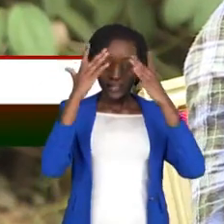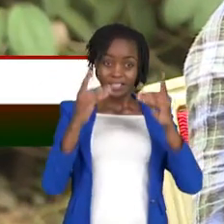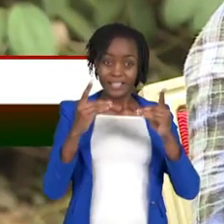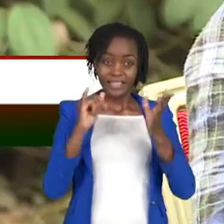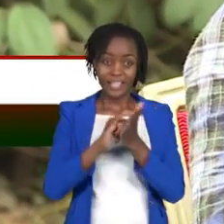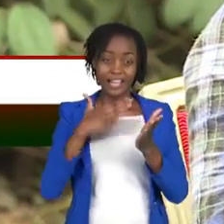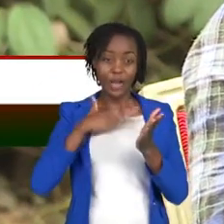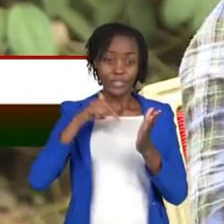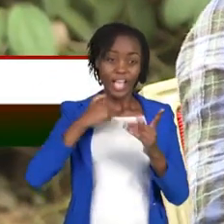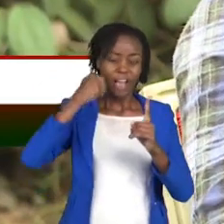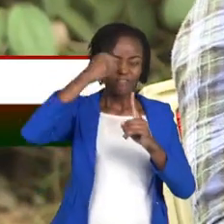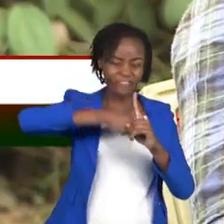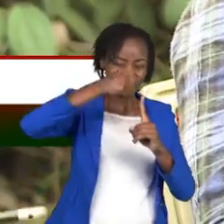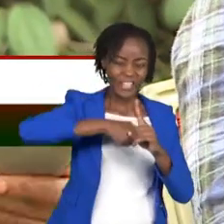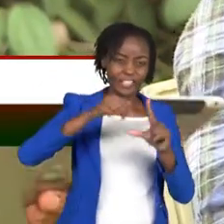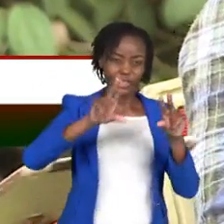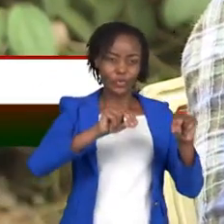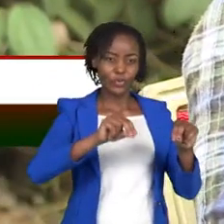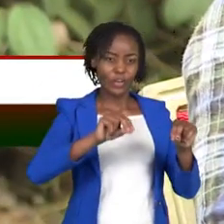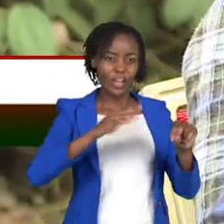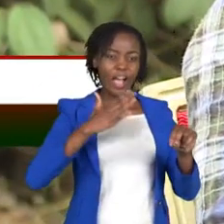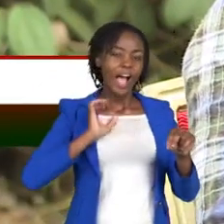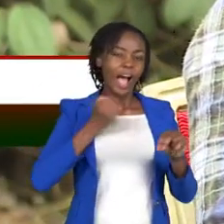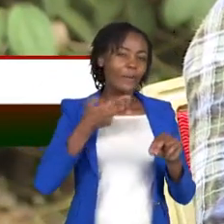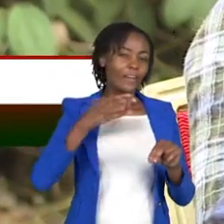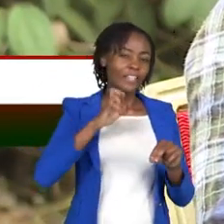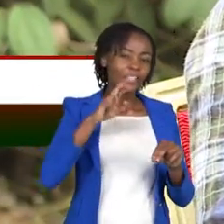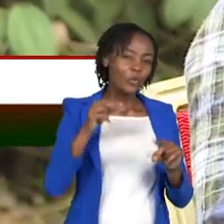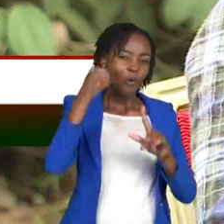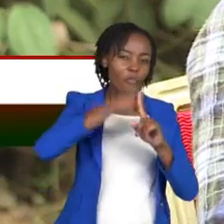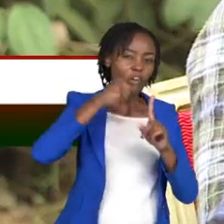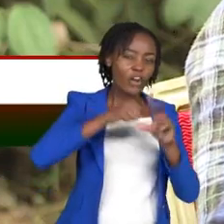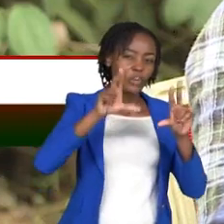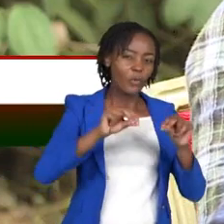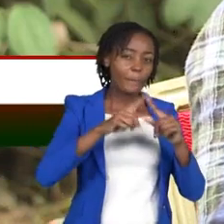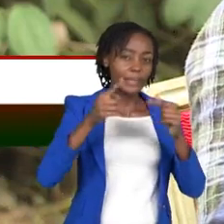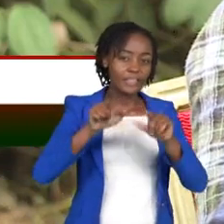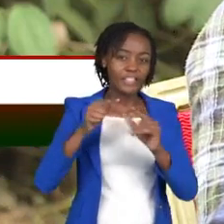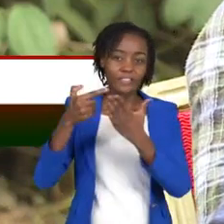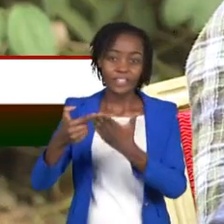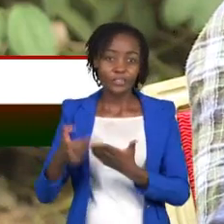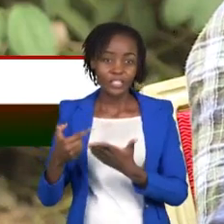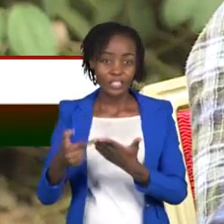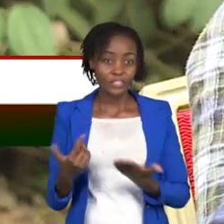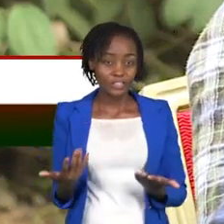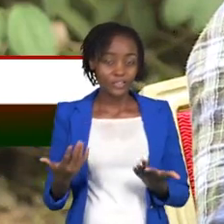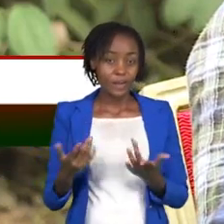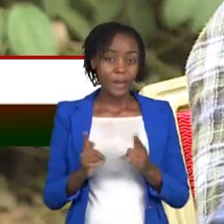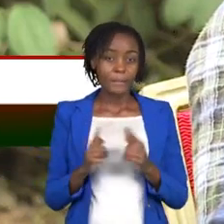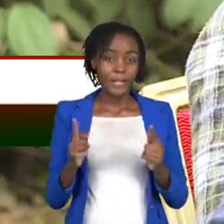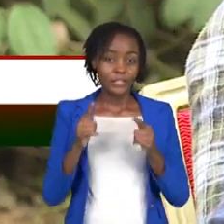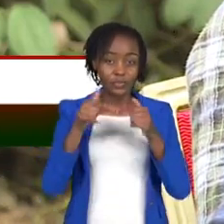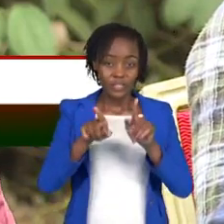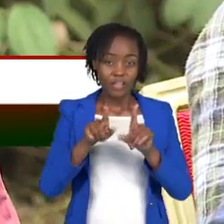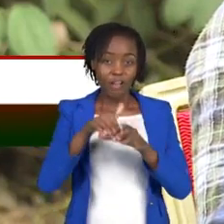not fighting. We are now, our heroes didn't fight. They actually negotiated, which we actually celebrate. But for you out